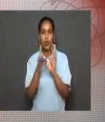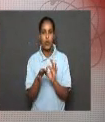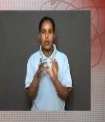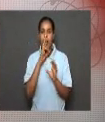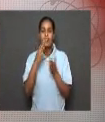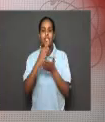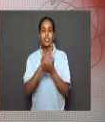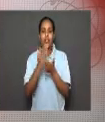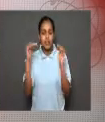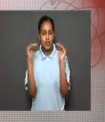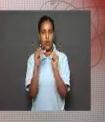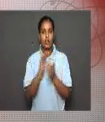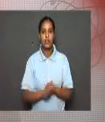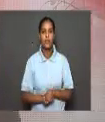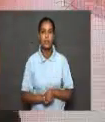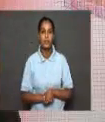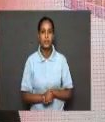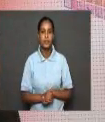are shared equally.